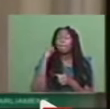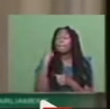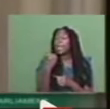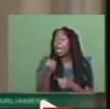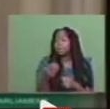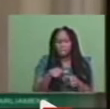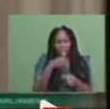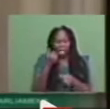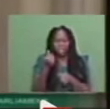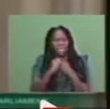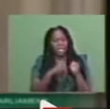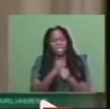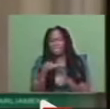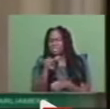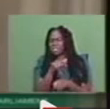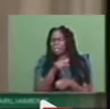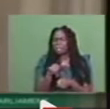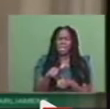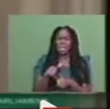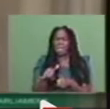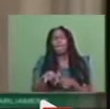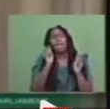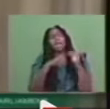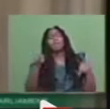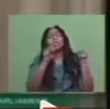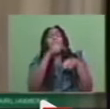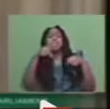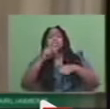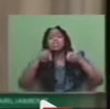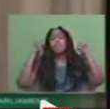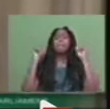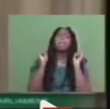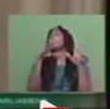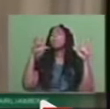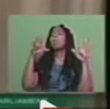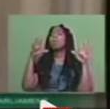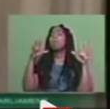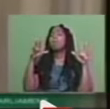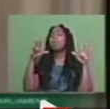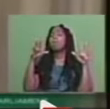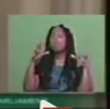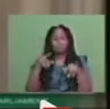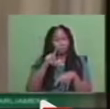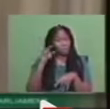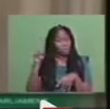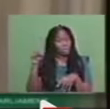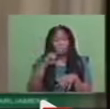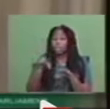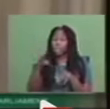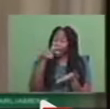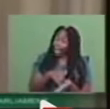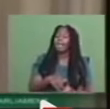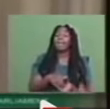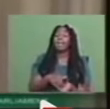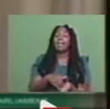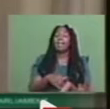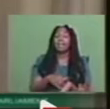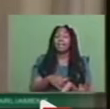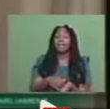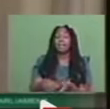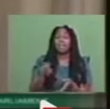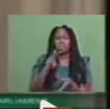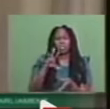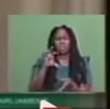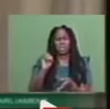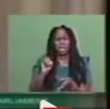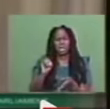the same thing. And in 2021, he's doing it again. Interest on the overdraft, $250 million. But then when we get the actual numbers,